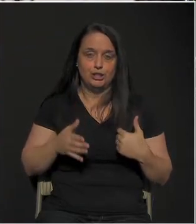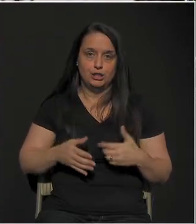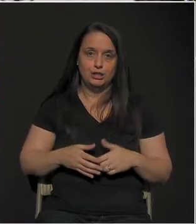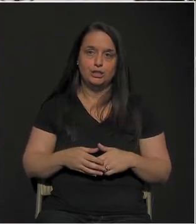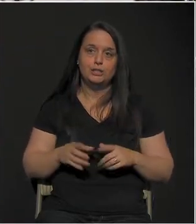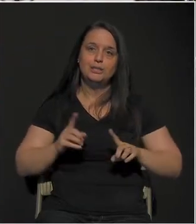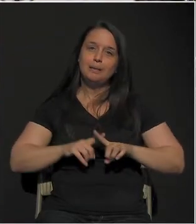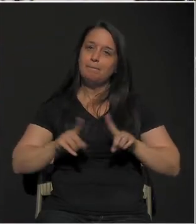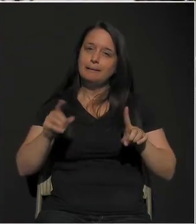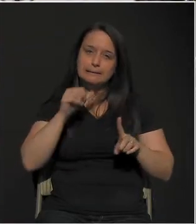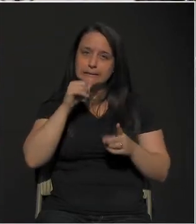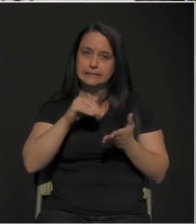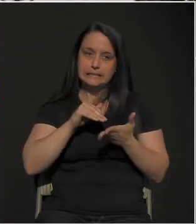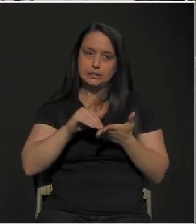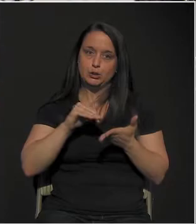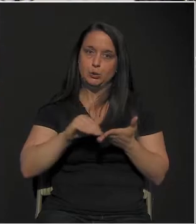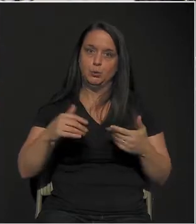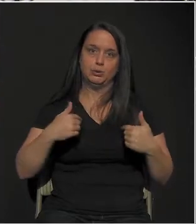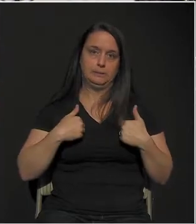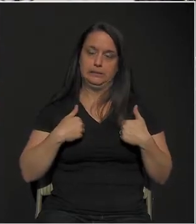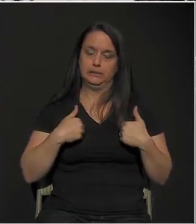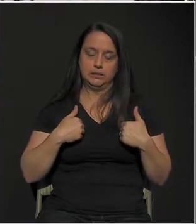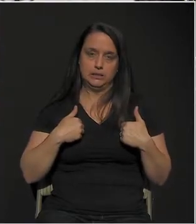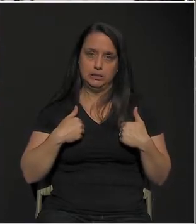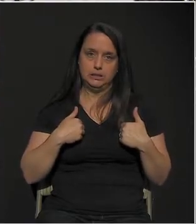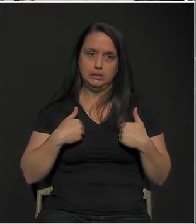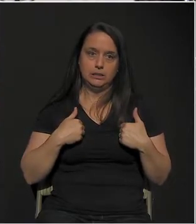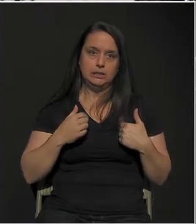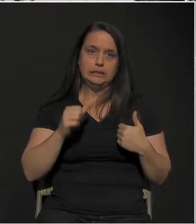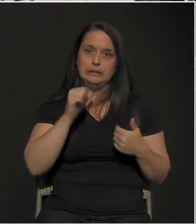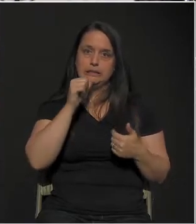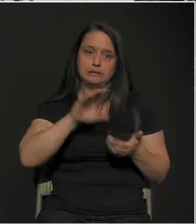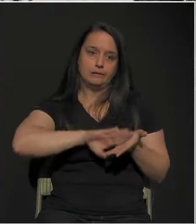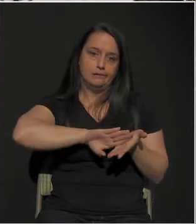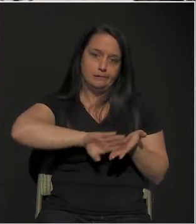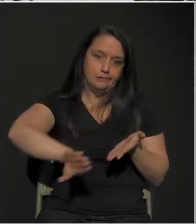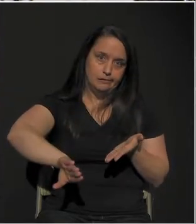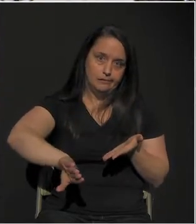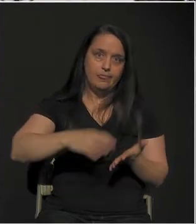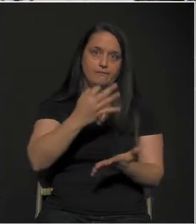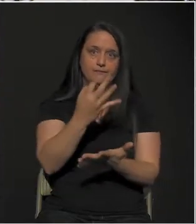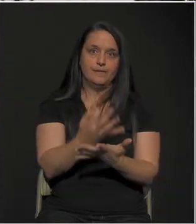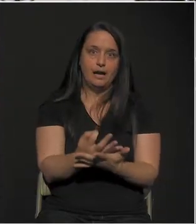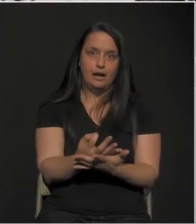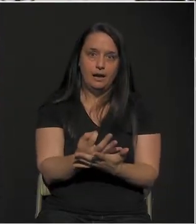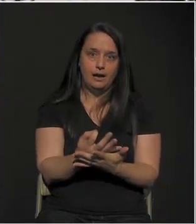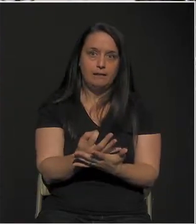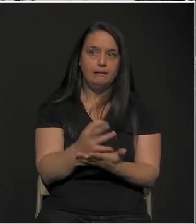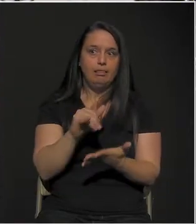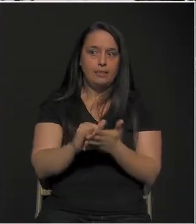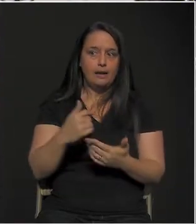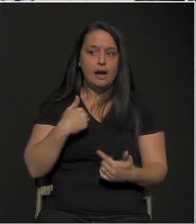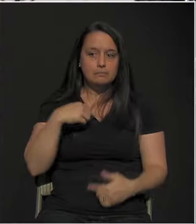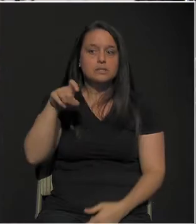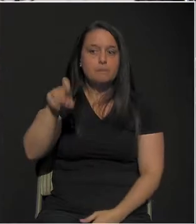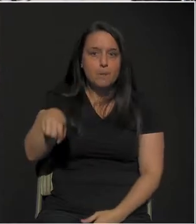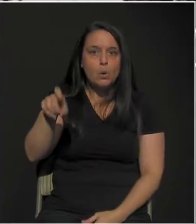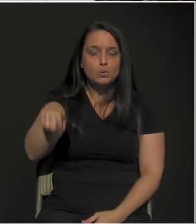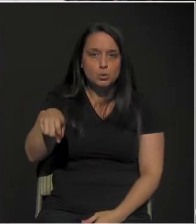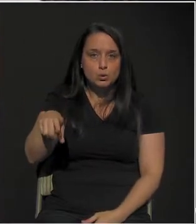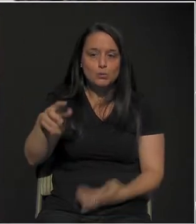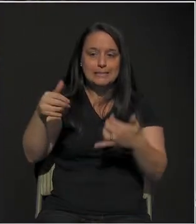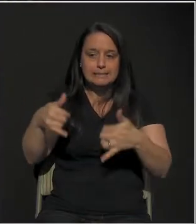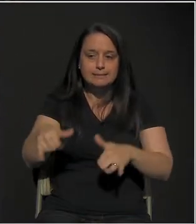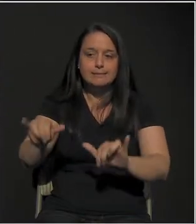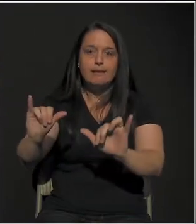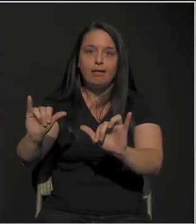But it doesn't excuse me. It doesn't take away from the fact that I'm supposed to still